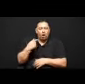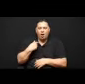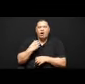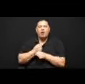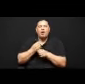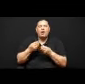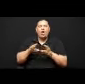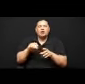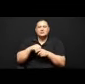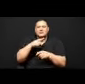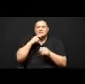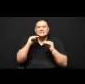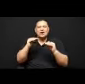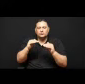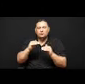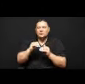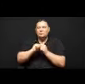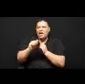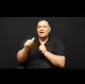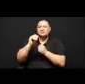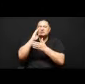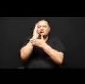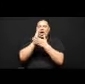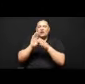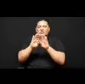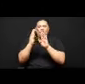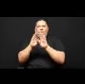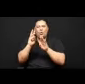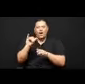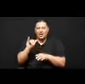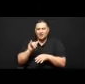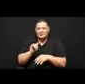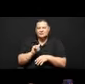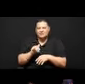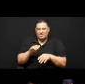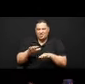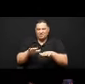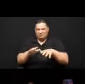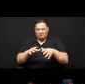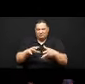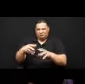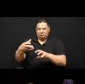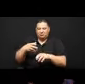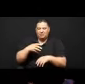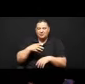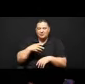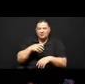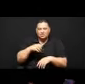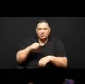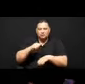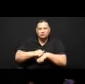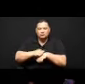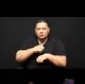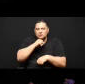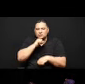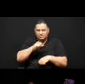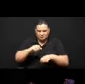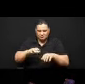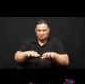of disheveled gravel and dark teenage memories. The first rule of the